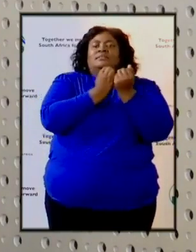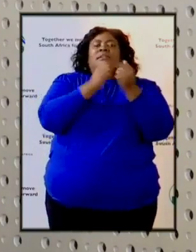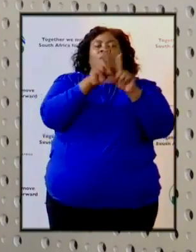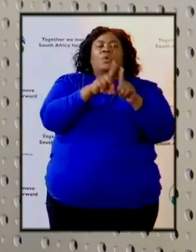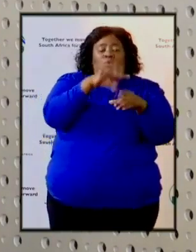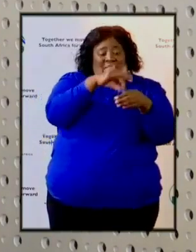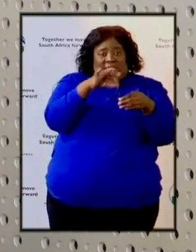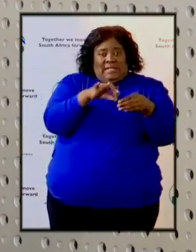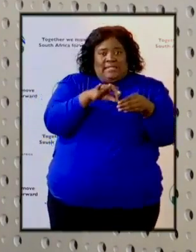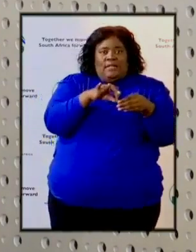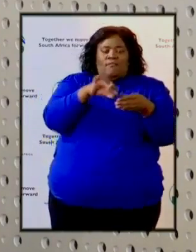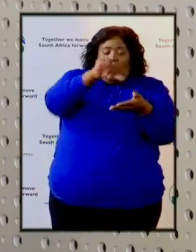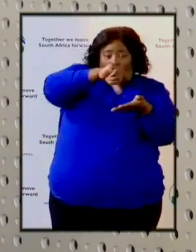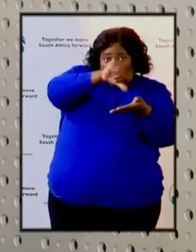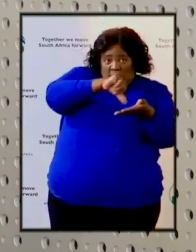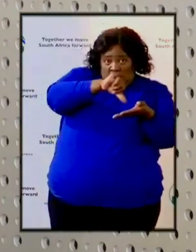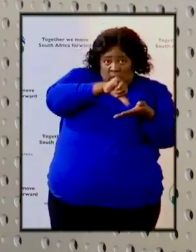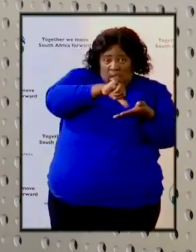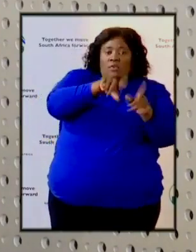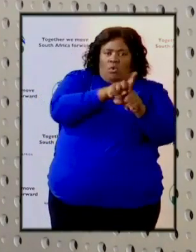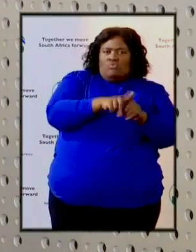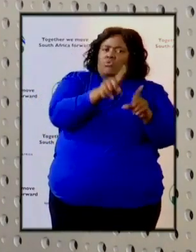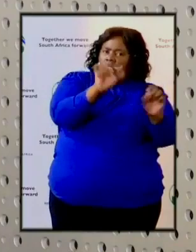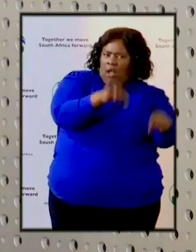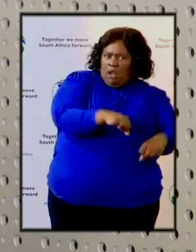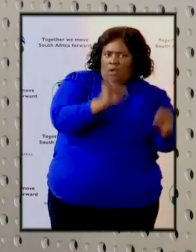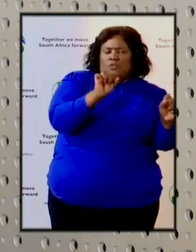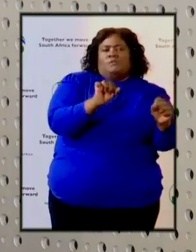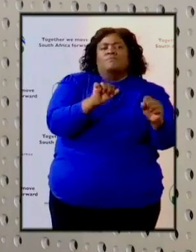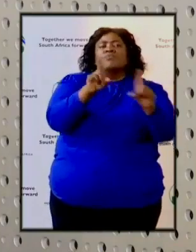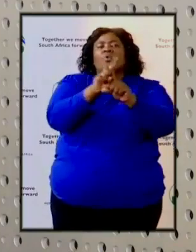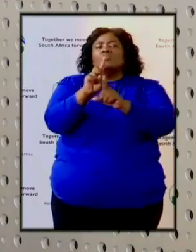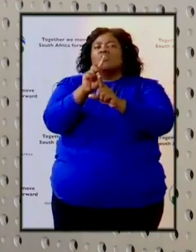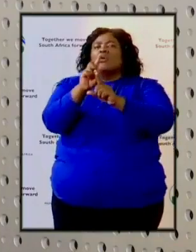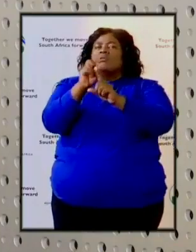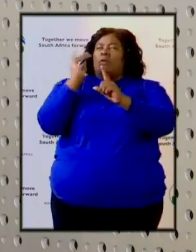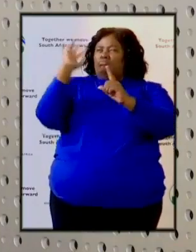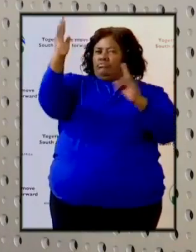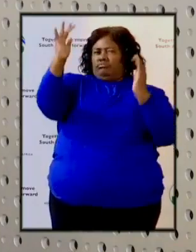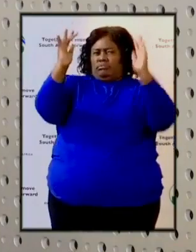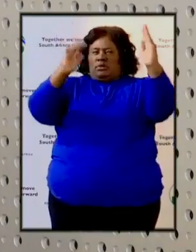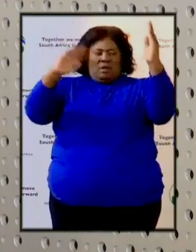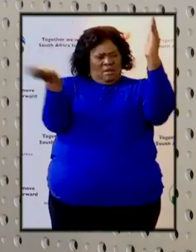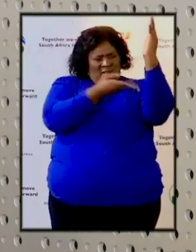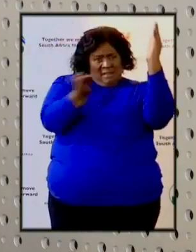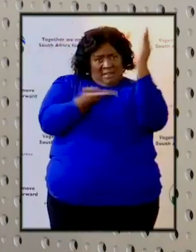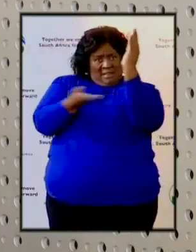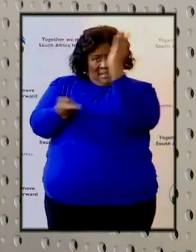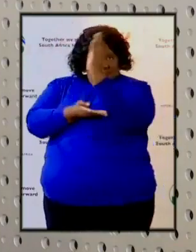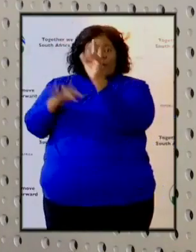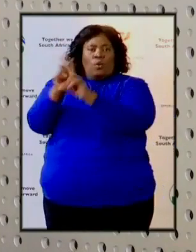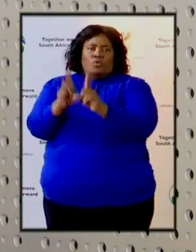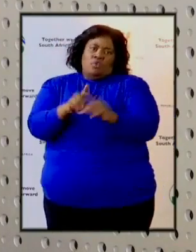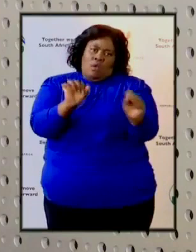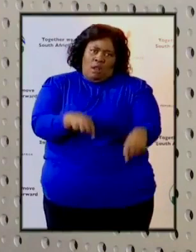also allowed. Forestry is also allowed, as well as the inspection,